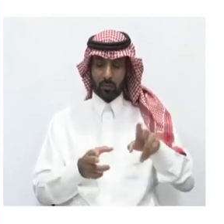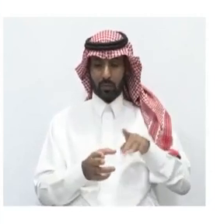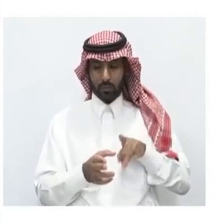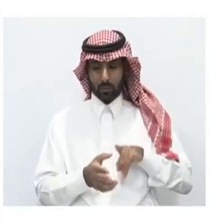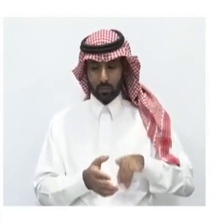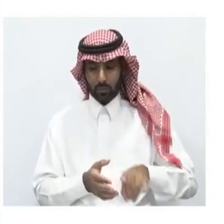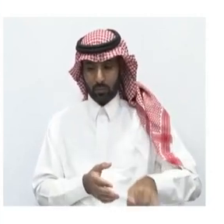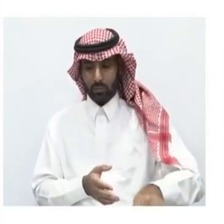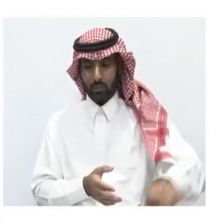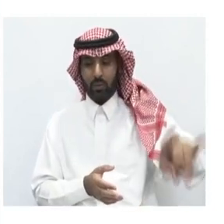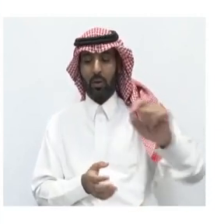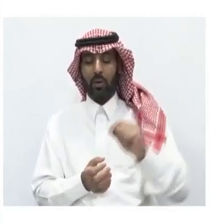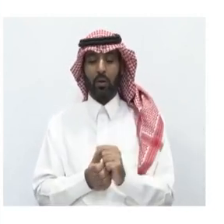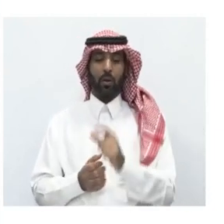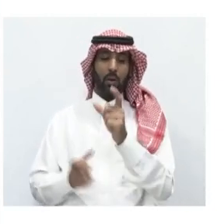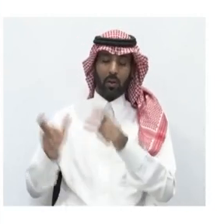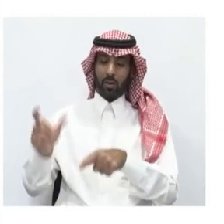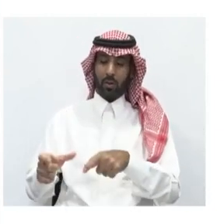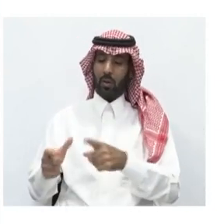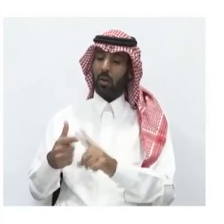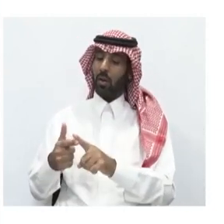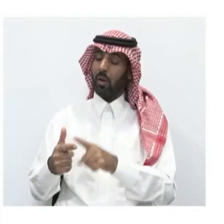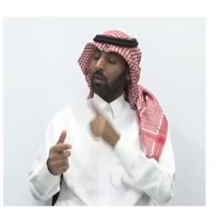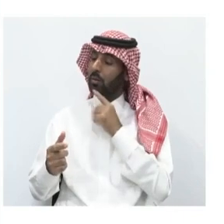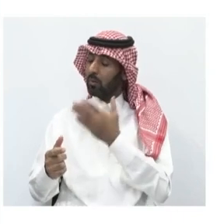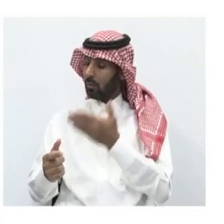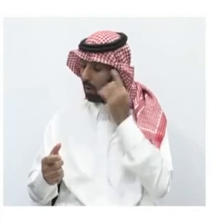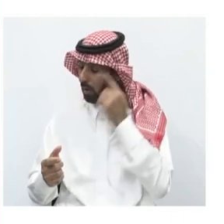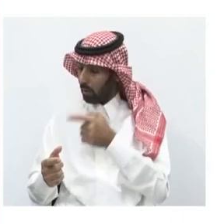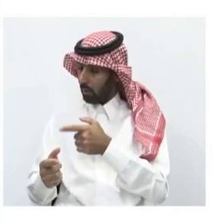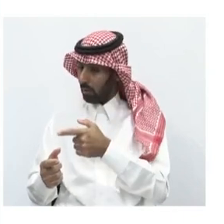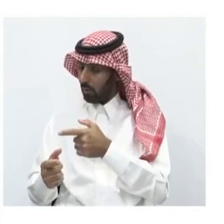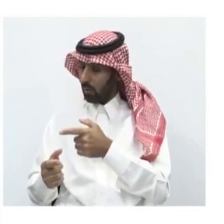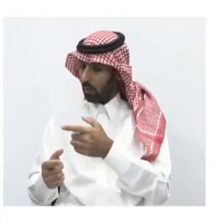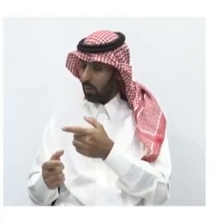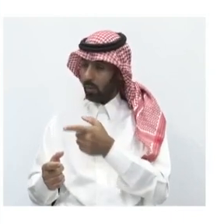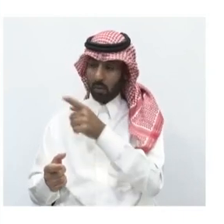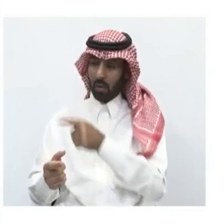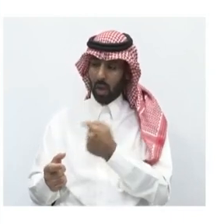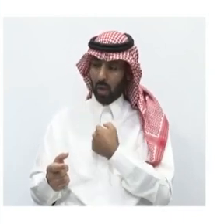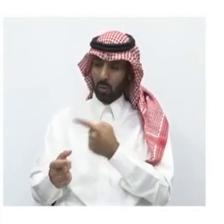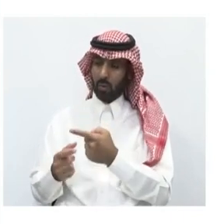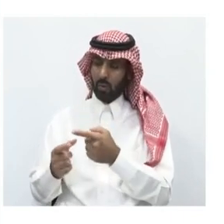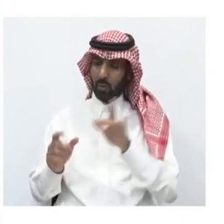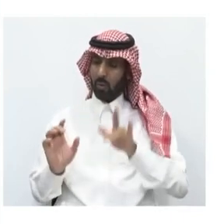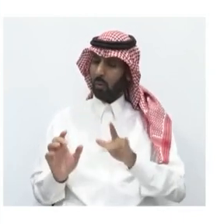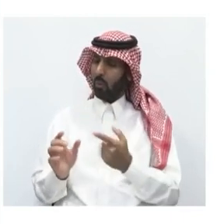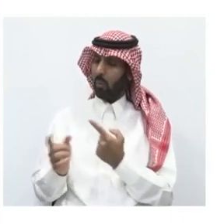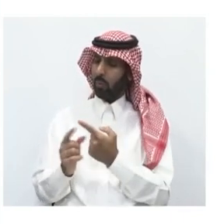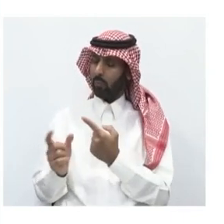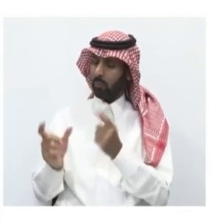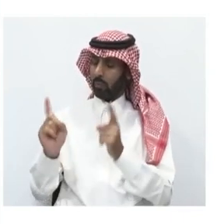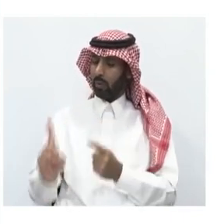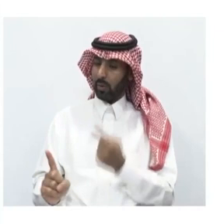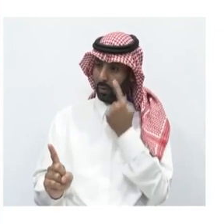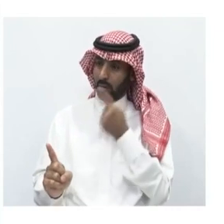Excuse me. Yes? Can I get something for you? No, but I wonder if I can ask you a question. Certainly. I